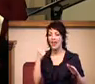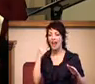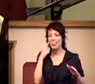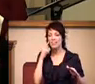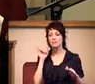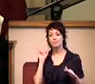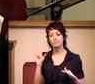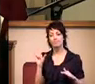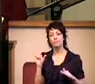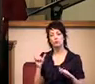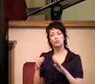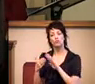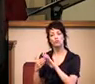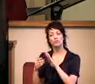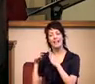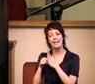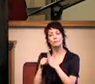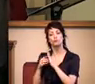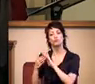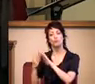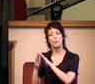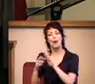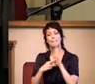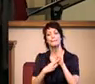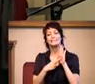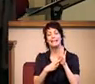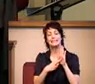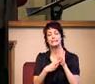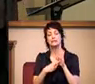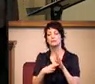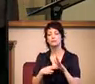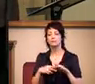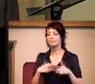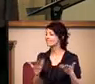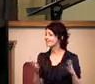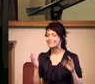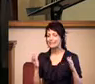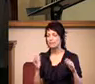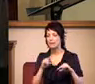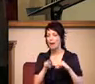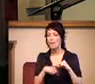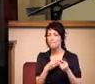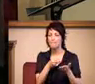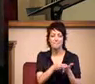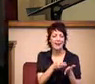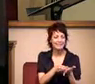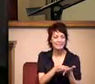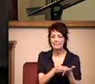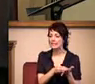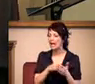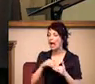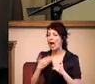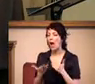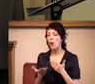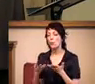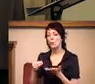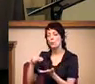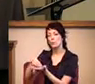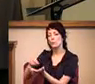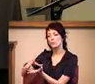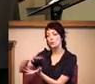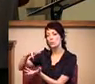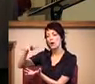represents. It seems to be about the dollars and the figures are terrible, you know, how wealth has